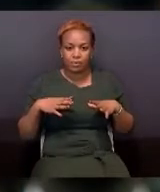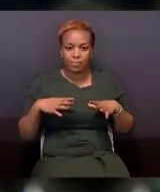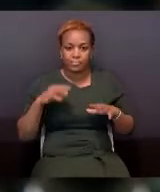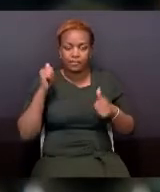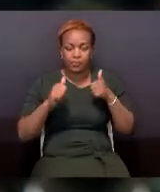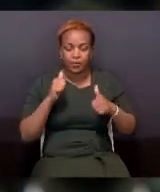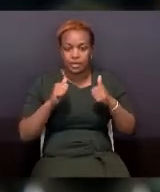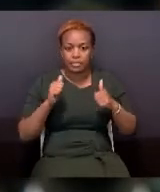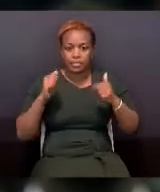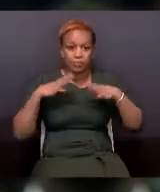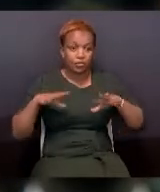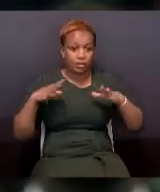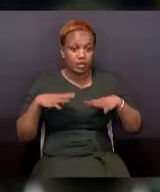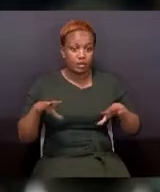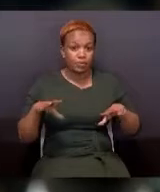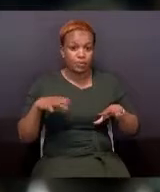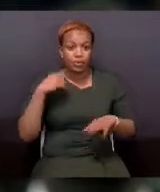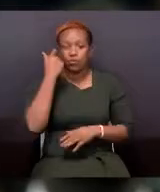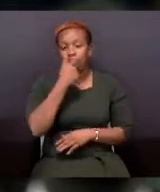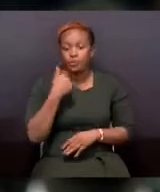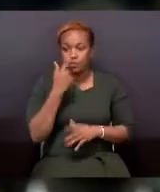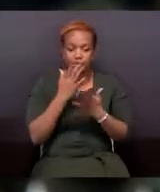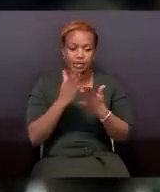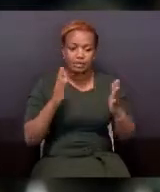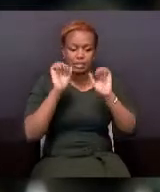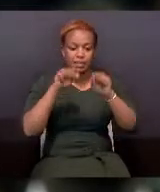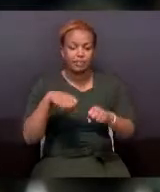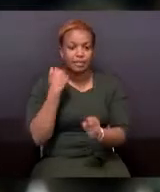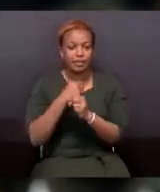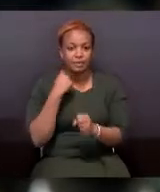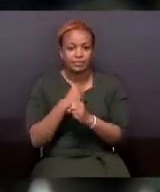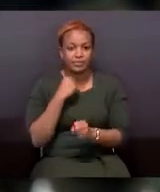a people with whom things can be done.